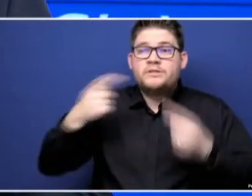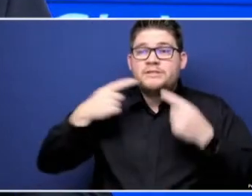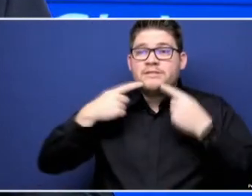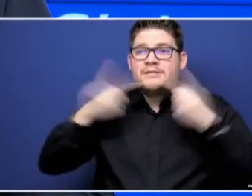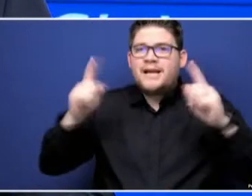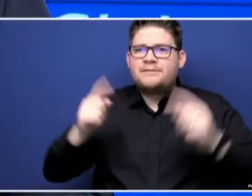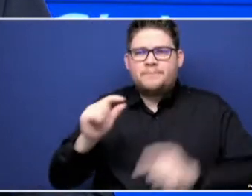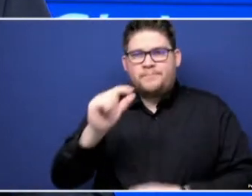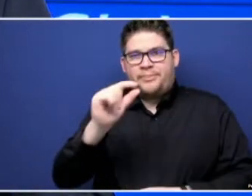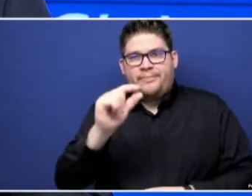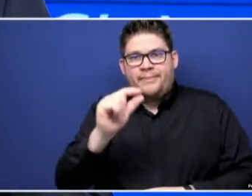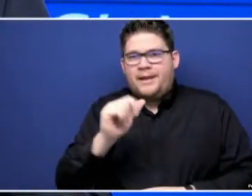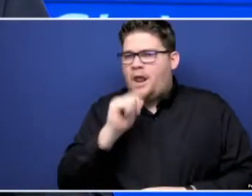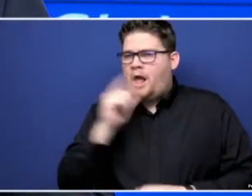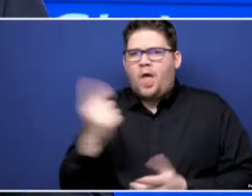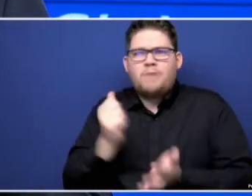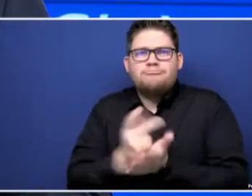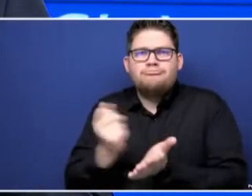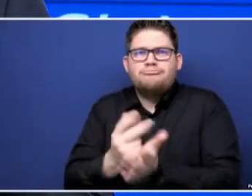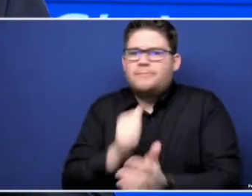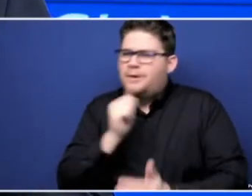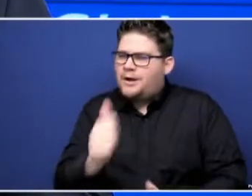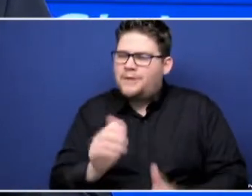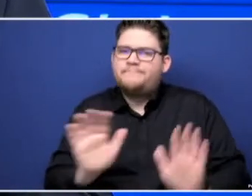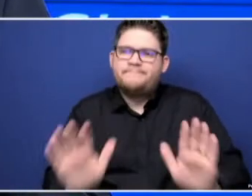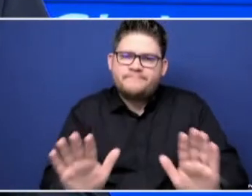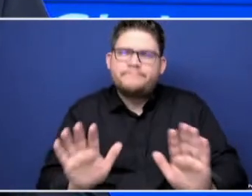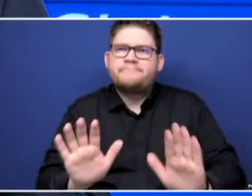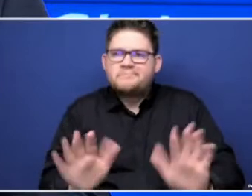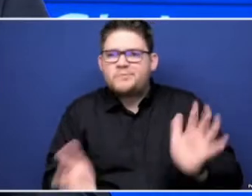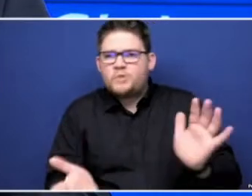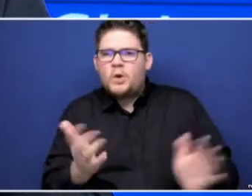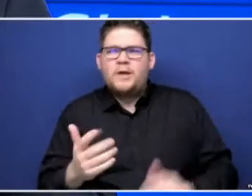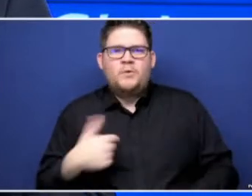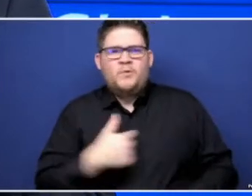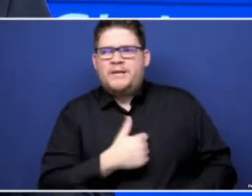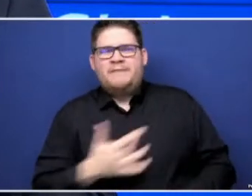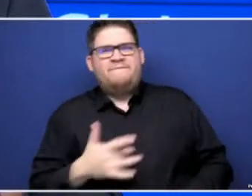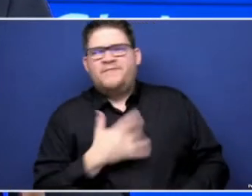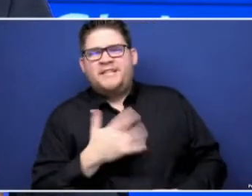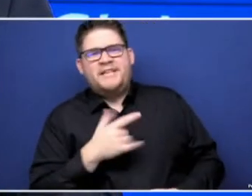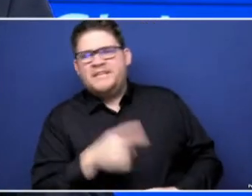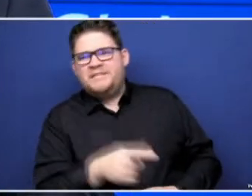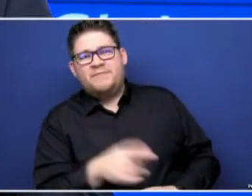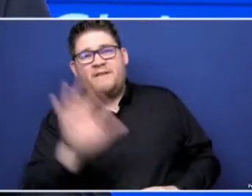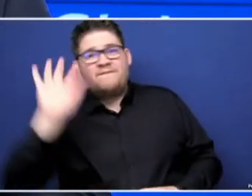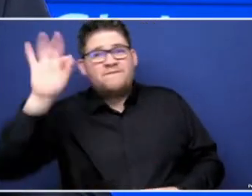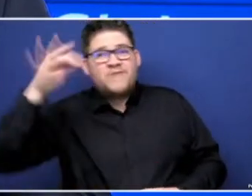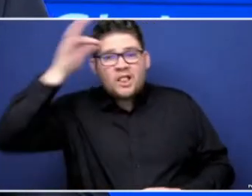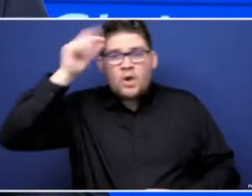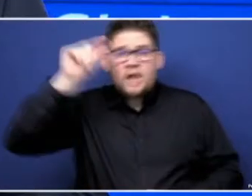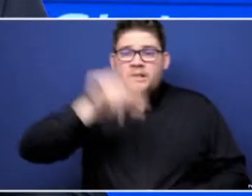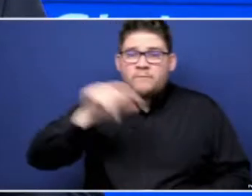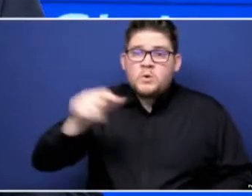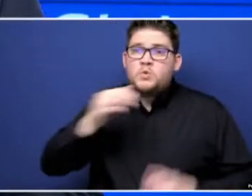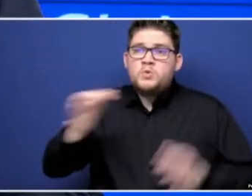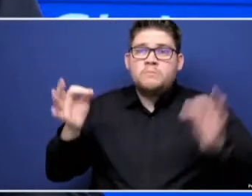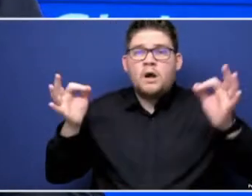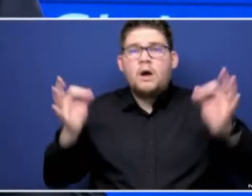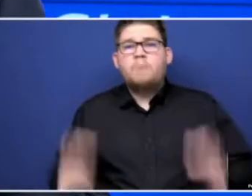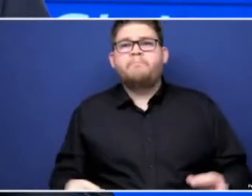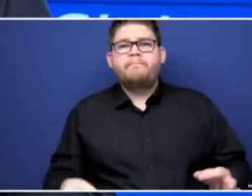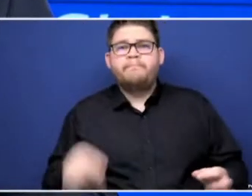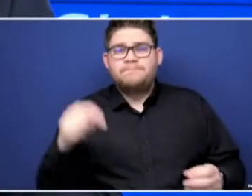Our salmon bearing rivers in the north particularly are the birthplace of the salmon industry